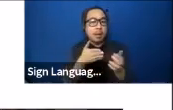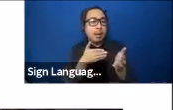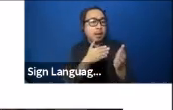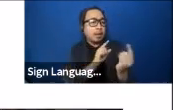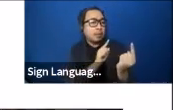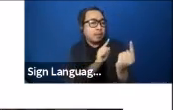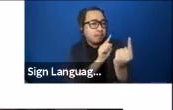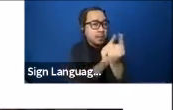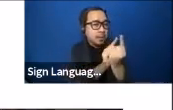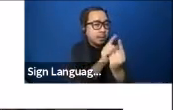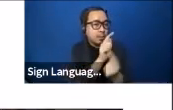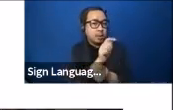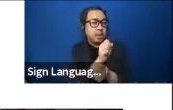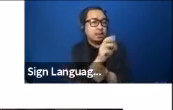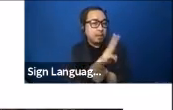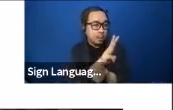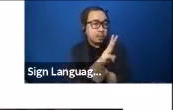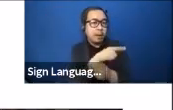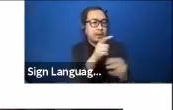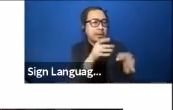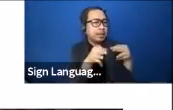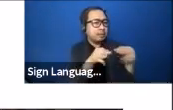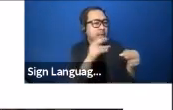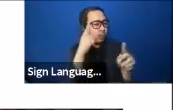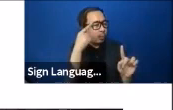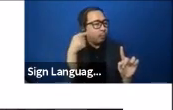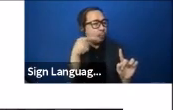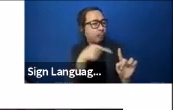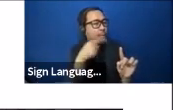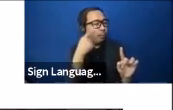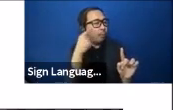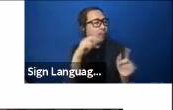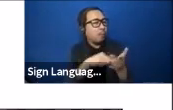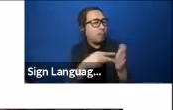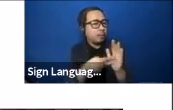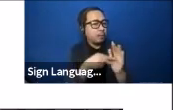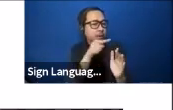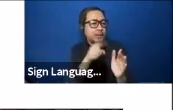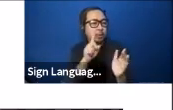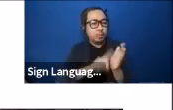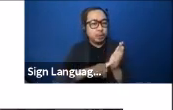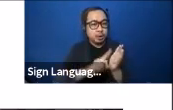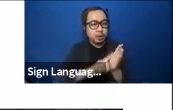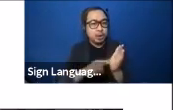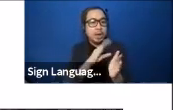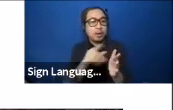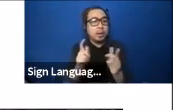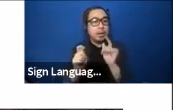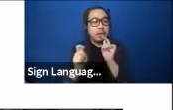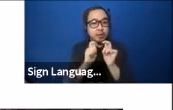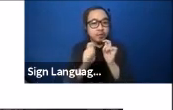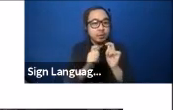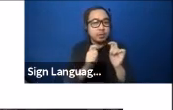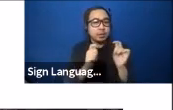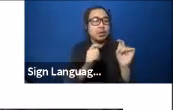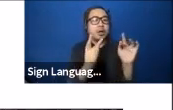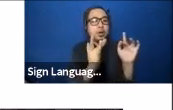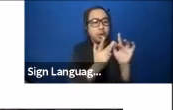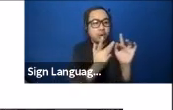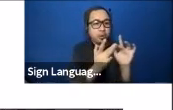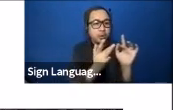study. And the interviewers contacted the transgender sex worker and used them as the key contact to reach the